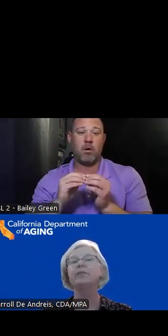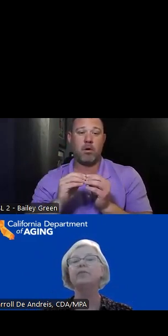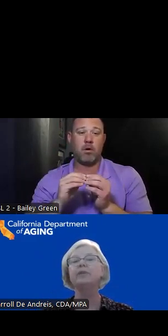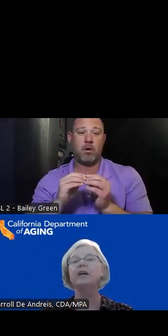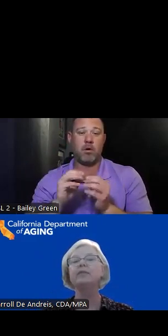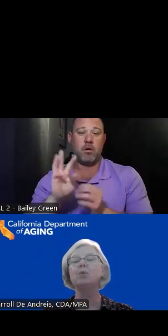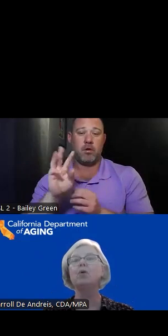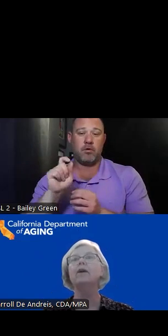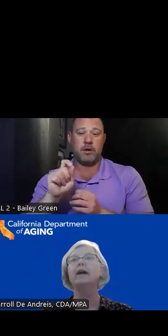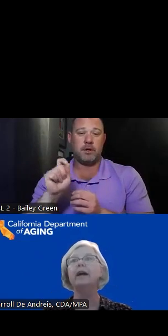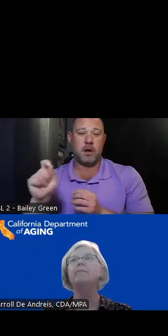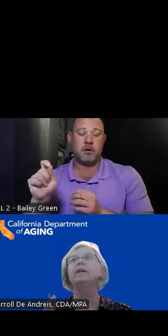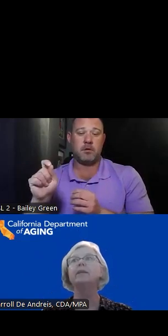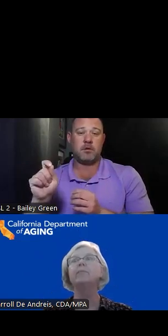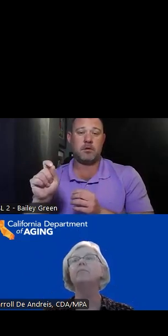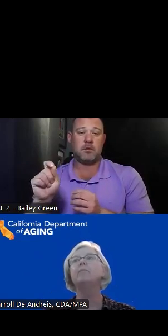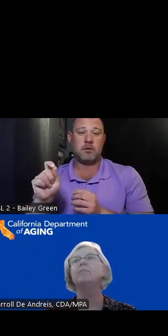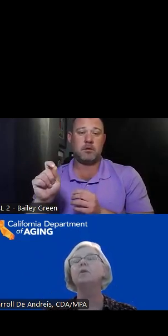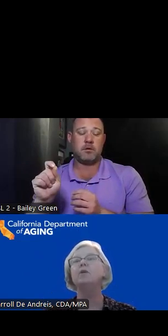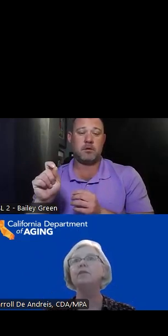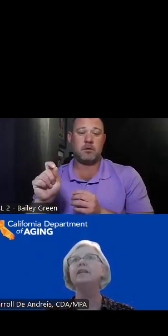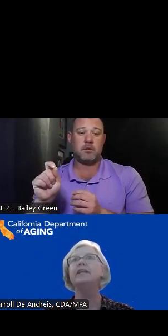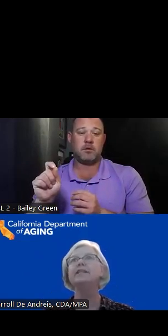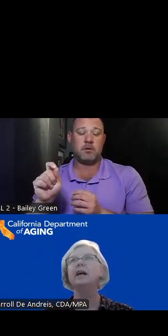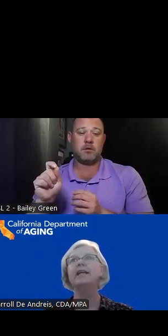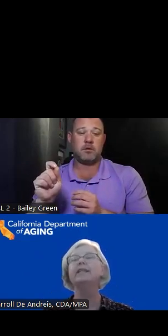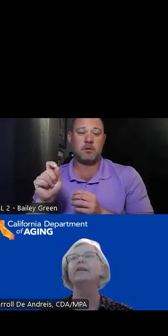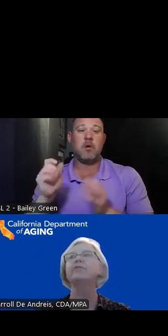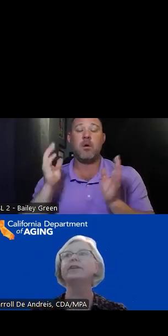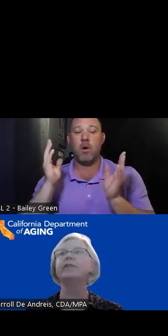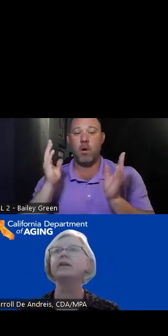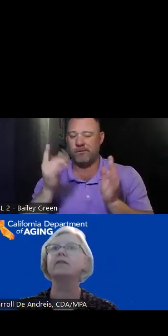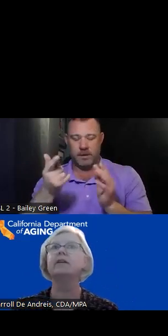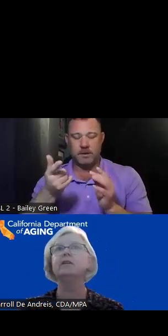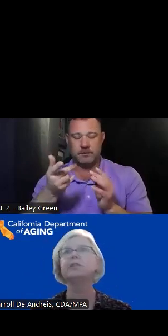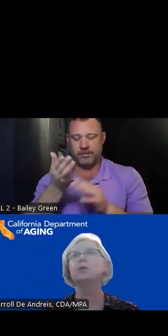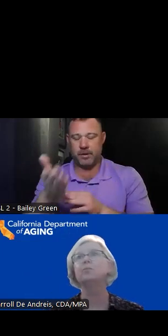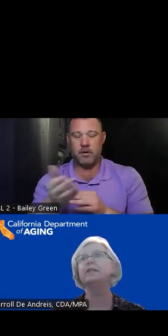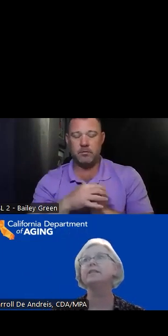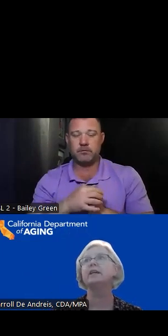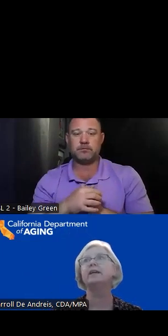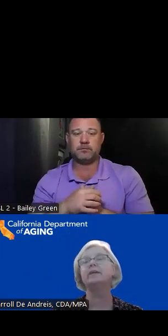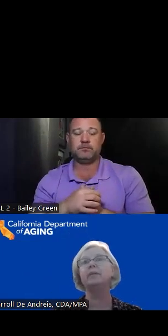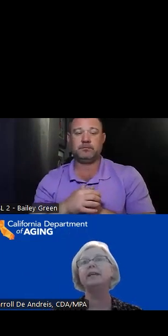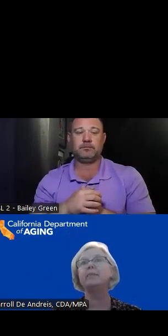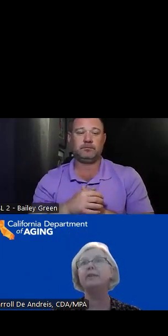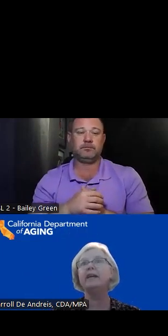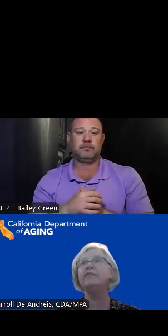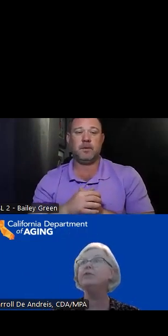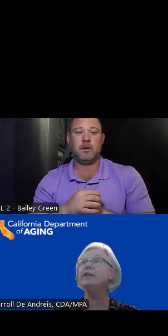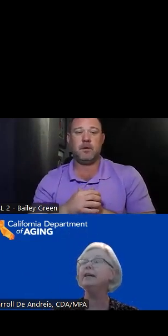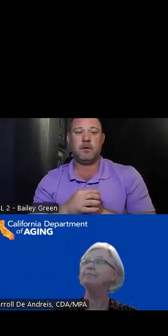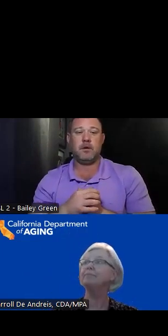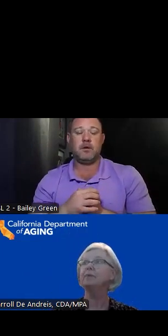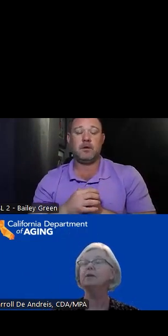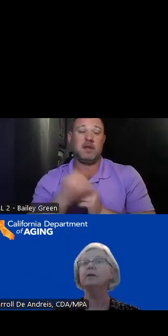It's a three dots more. It hopefully is hiding underneath there. So please enable that